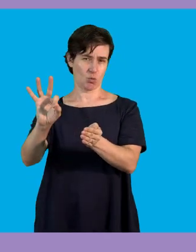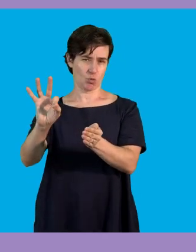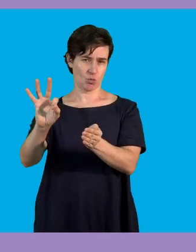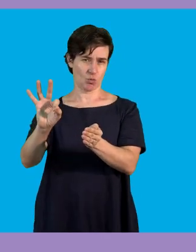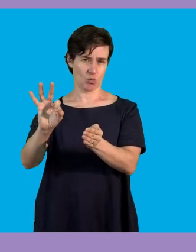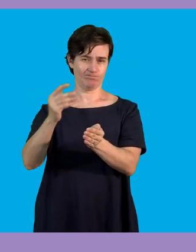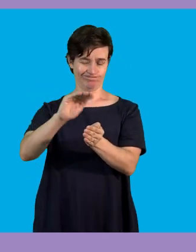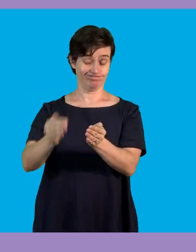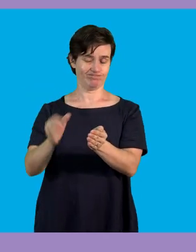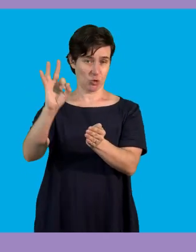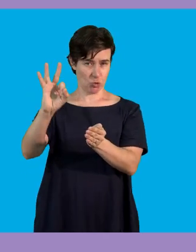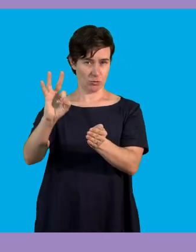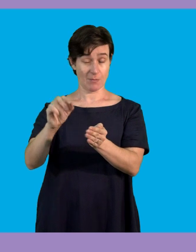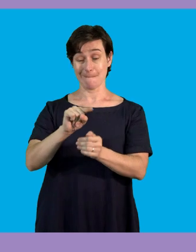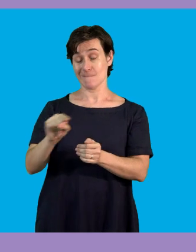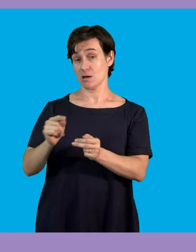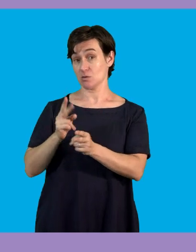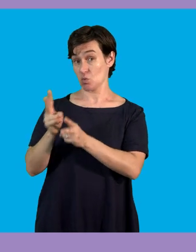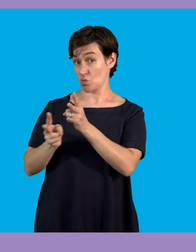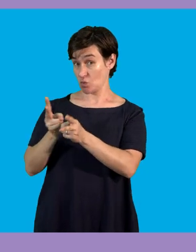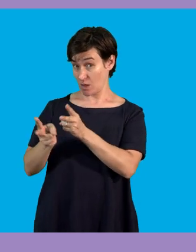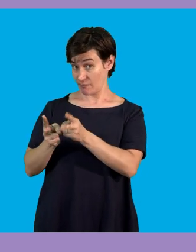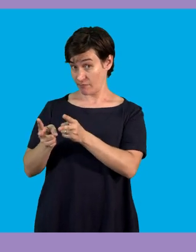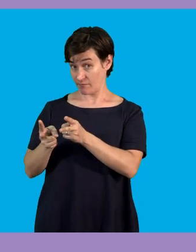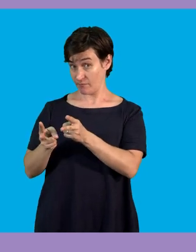cubed, minus 12